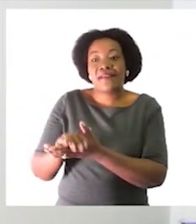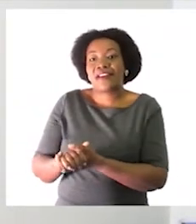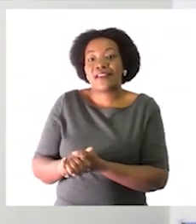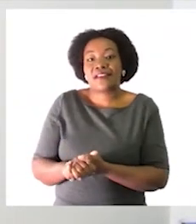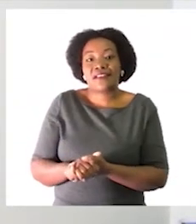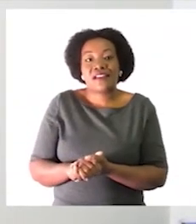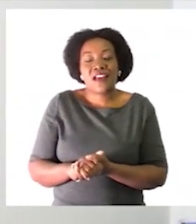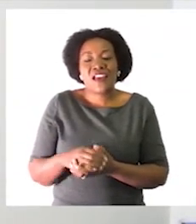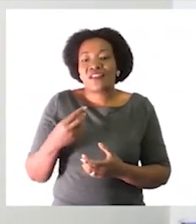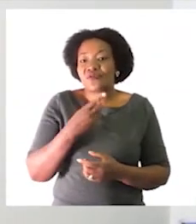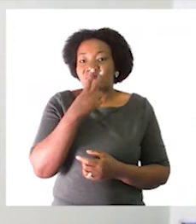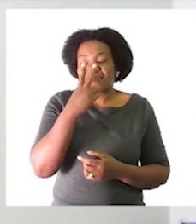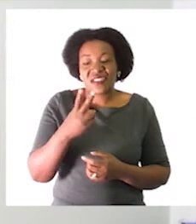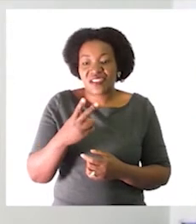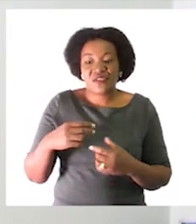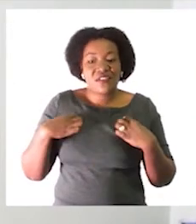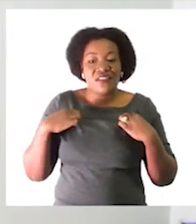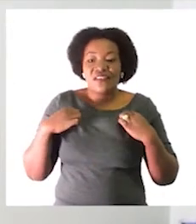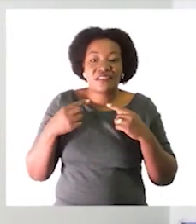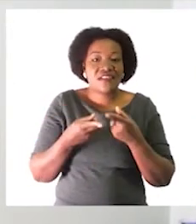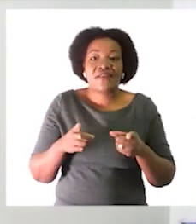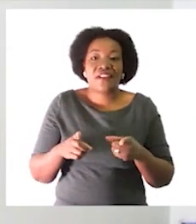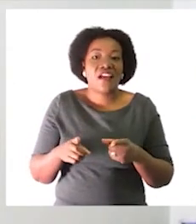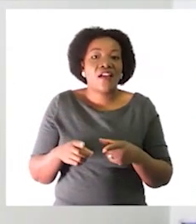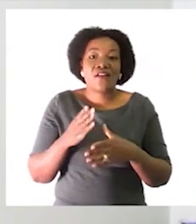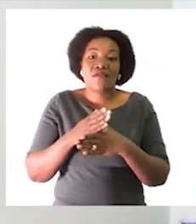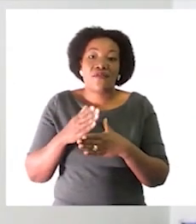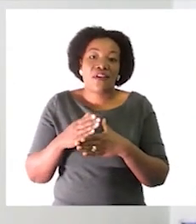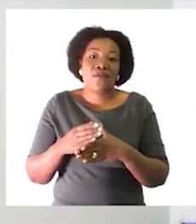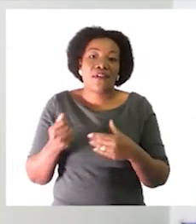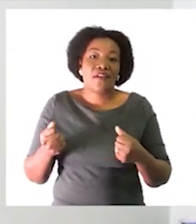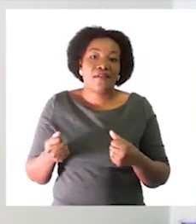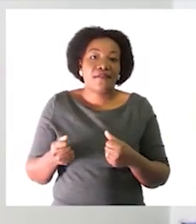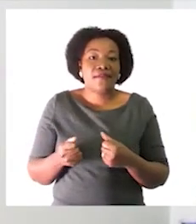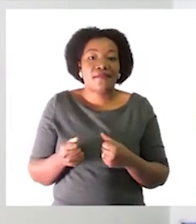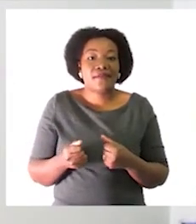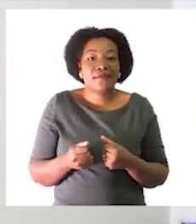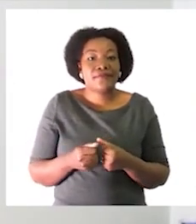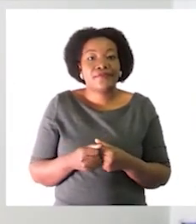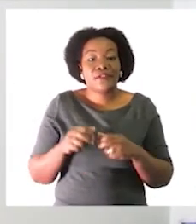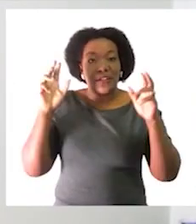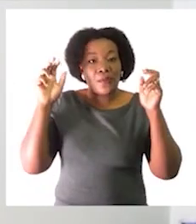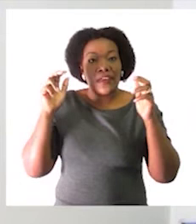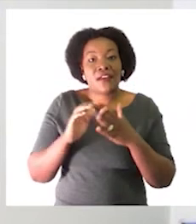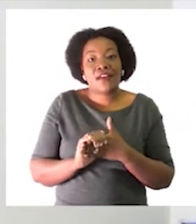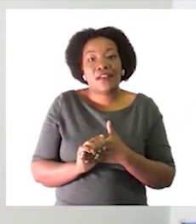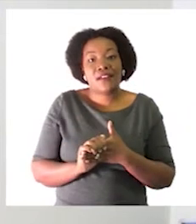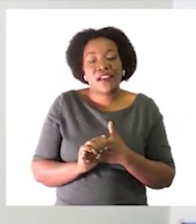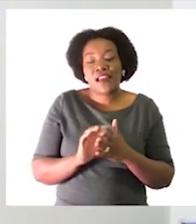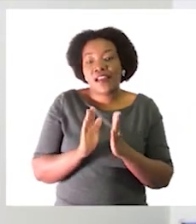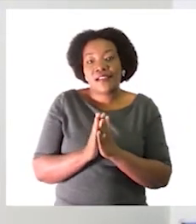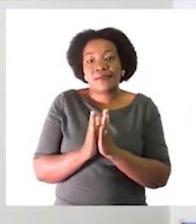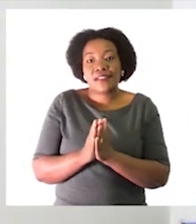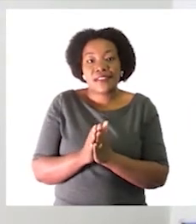are all dressed up into different occupations because that's what our theme is going to be. Let us quickly sanitize our